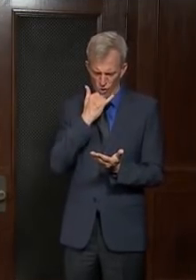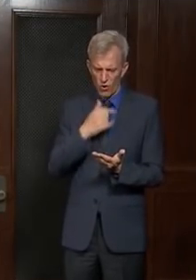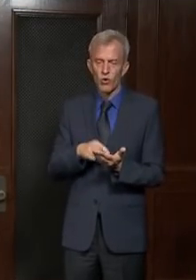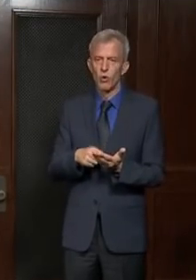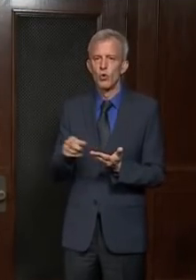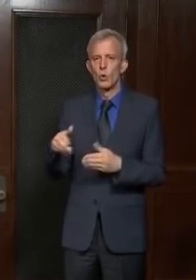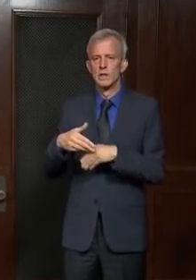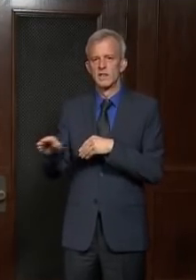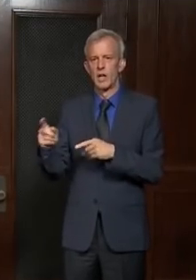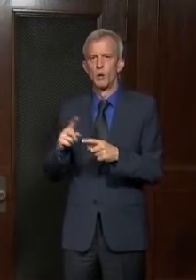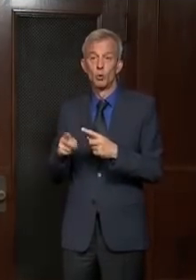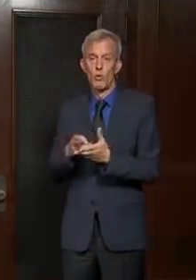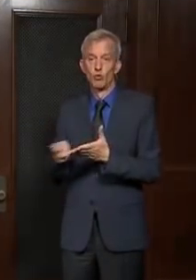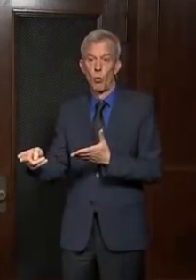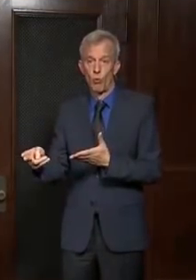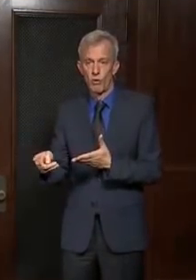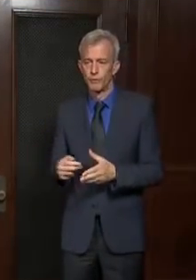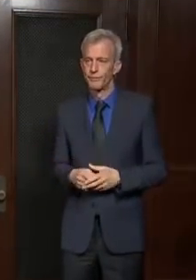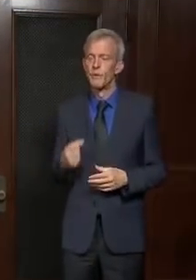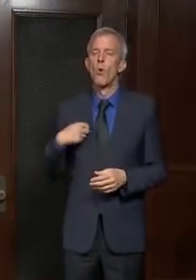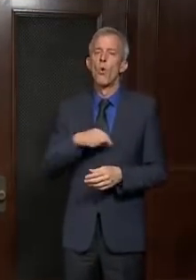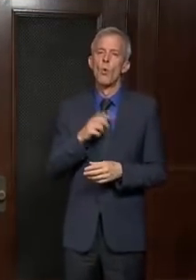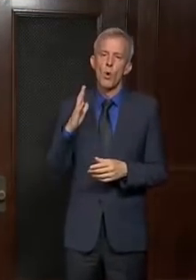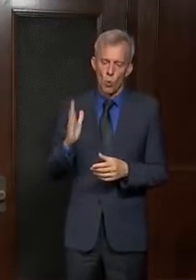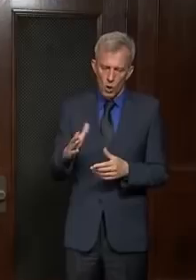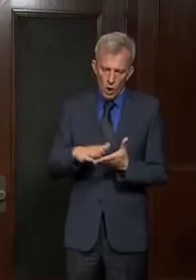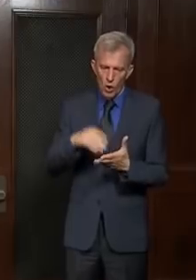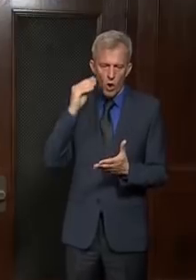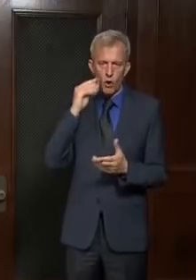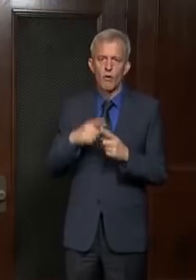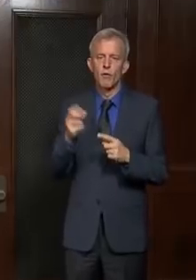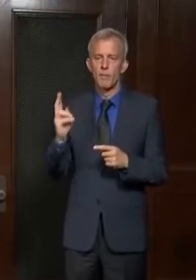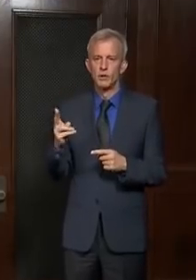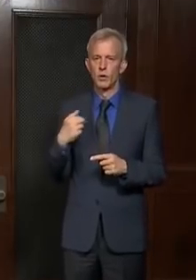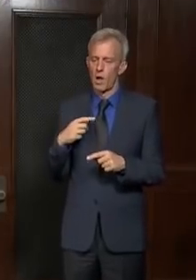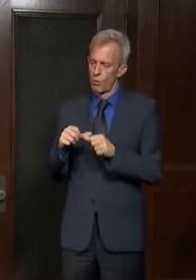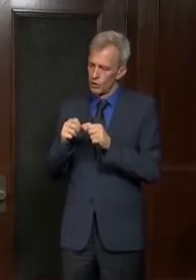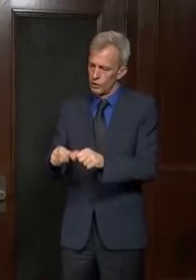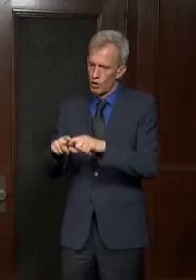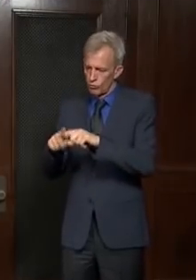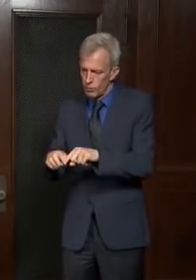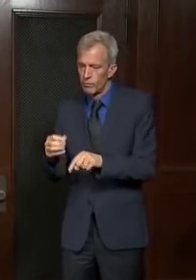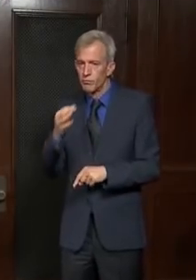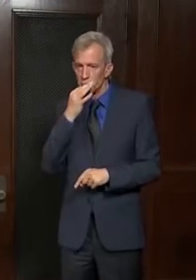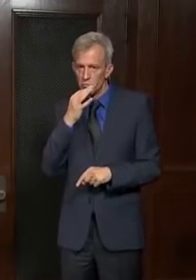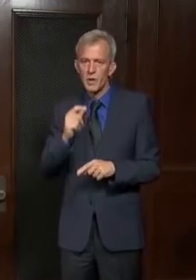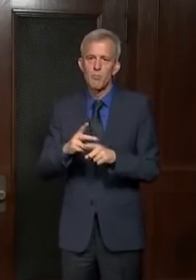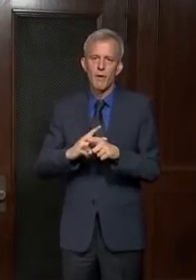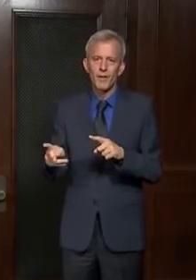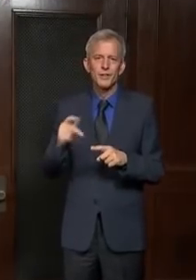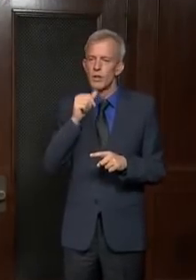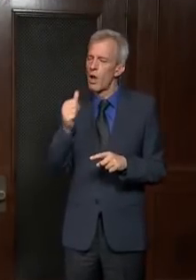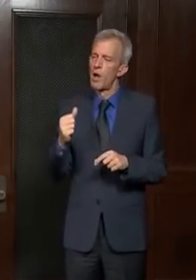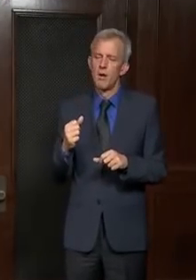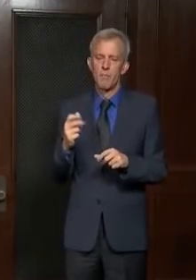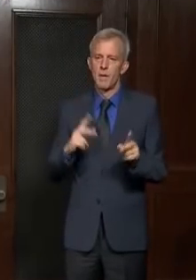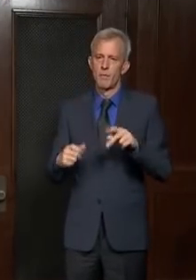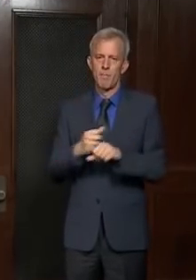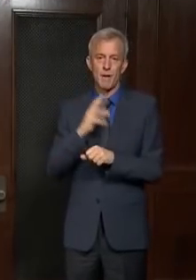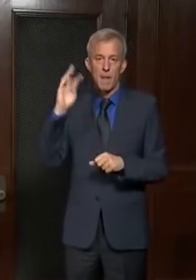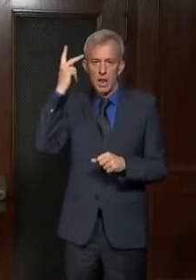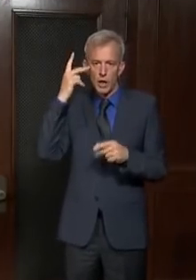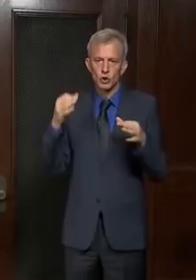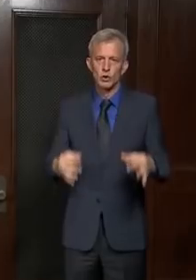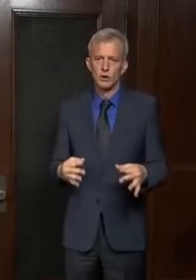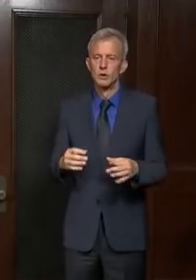from history. We will continue to listen to experts. I will rely on those professionals, not people who are making political decisions, but who are making